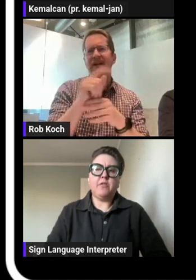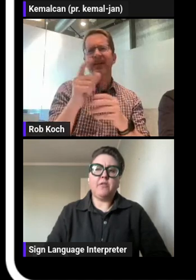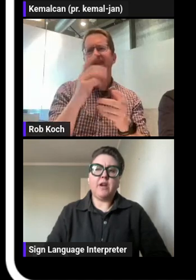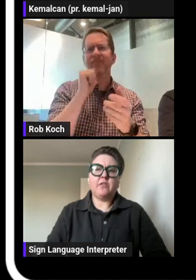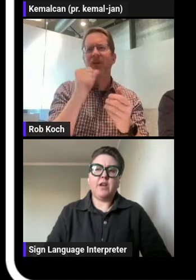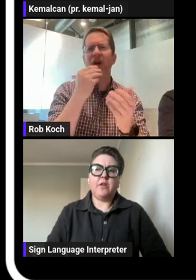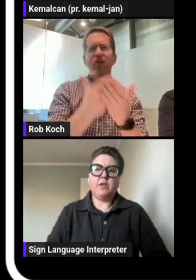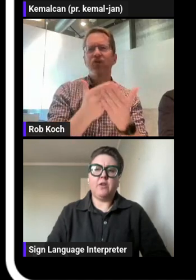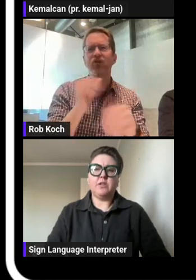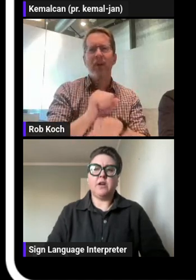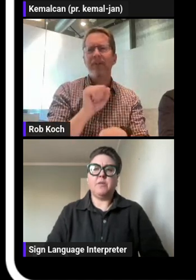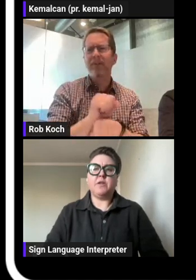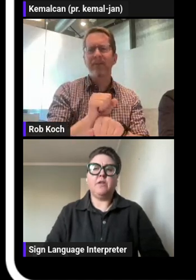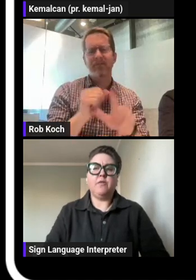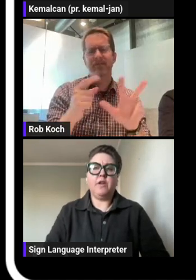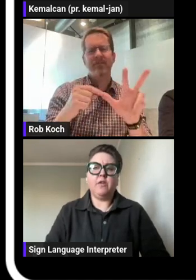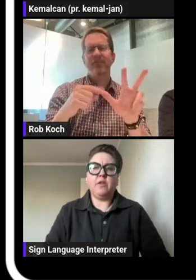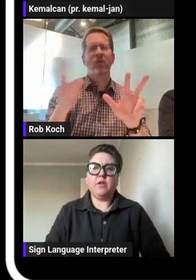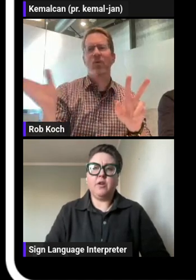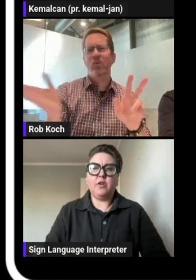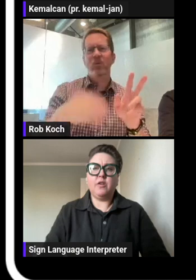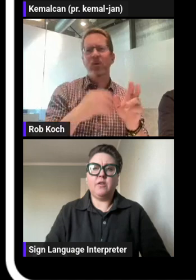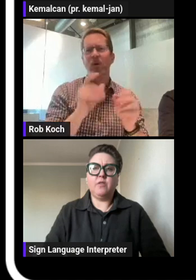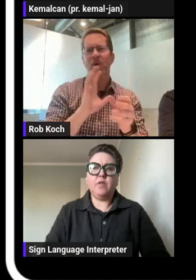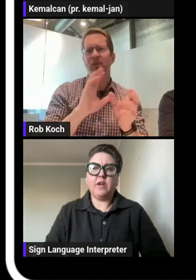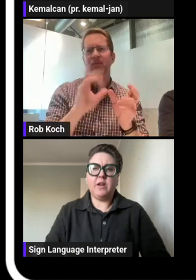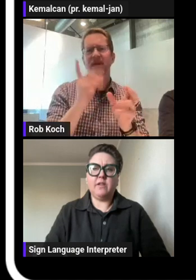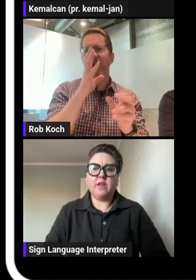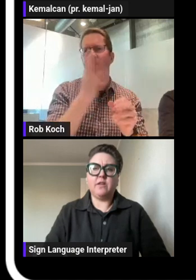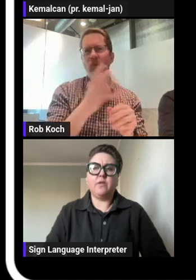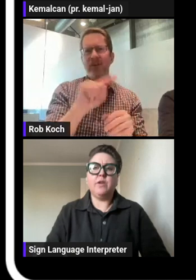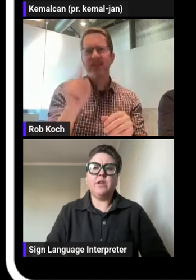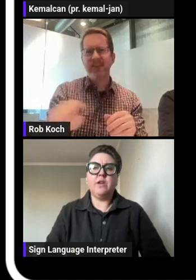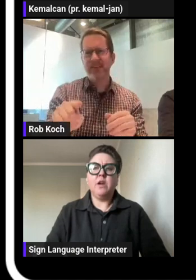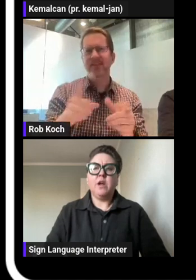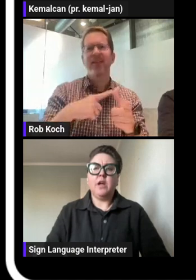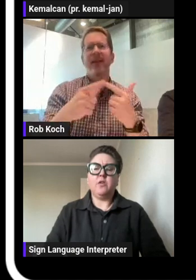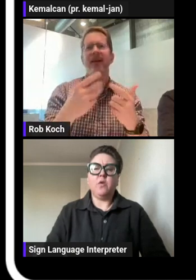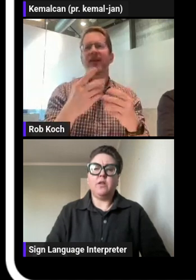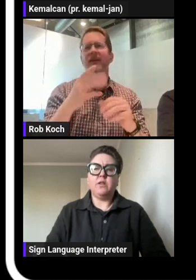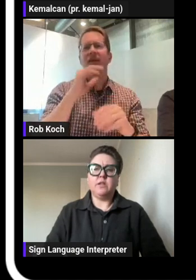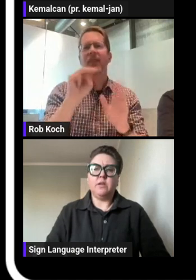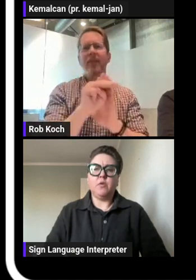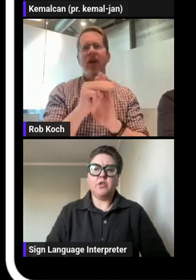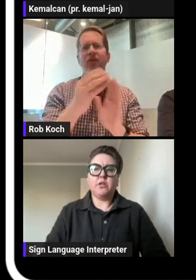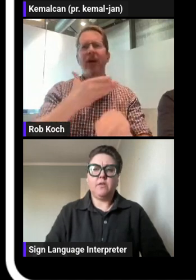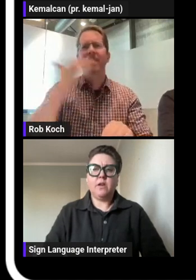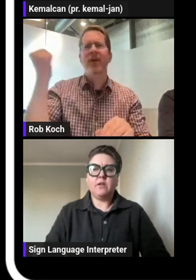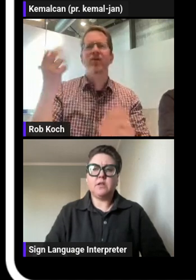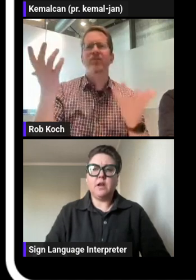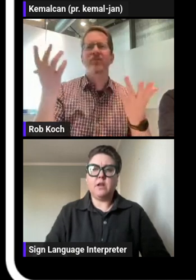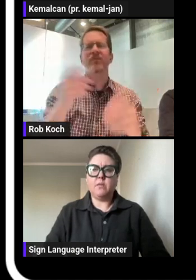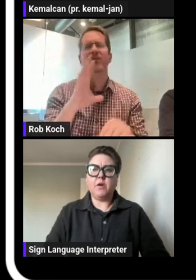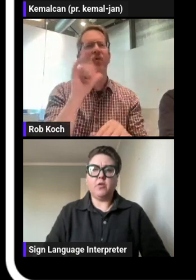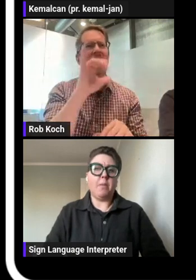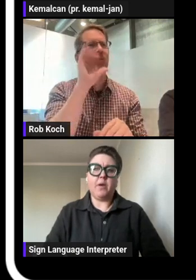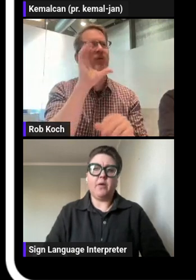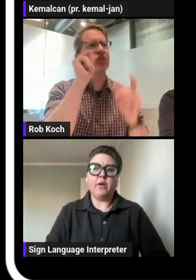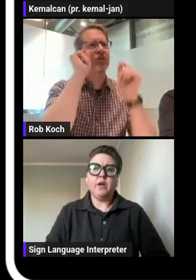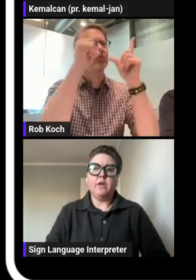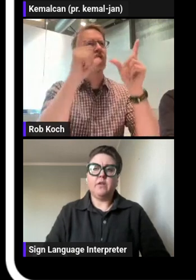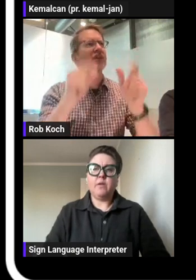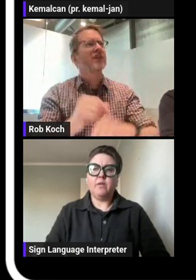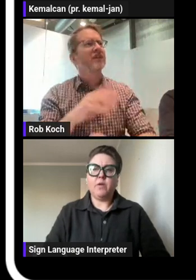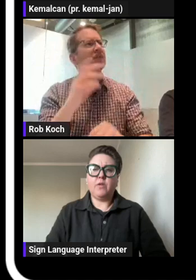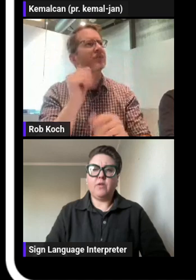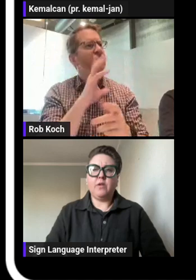that model actually had a really hard time. It failed. It couldn't recognize that. So we ignored the Z portion of things and the model got